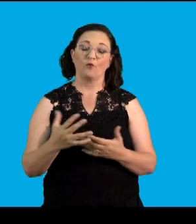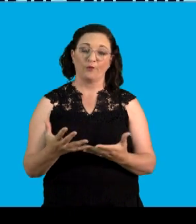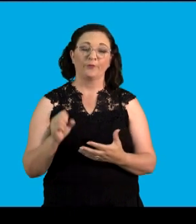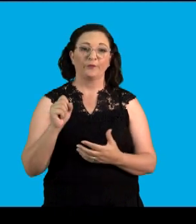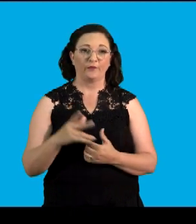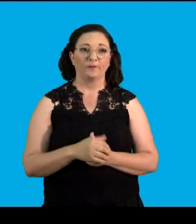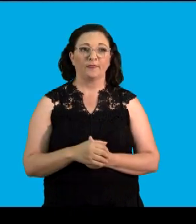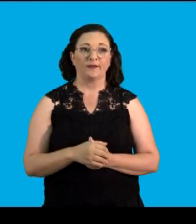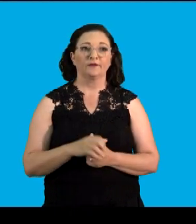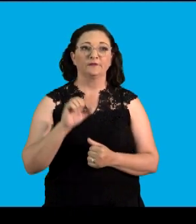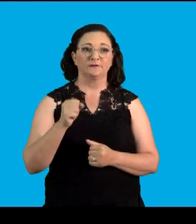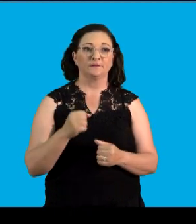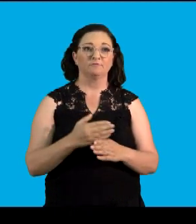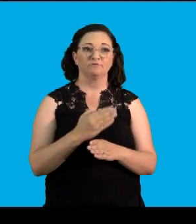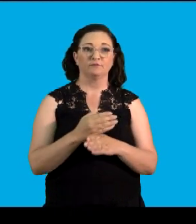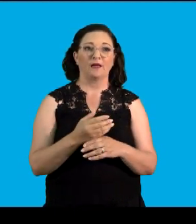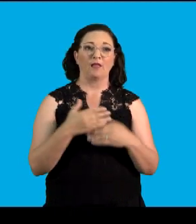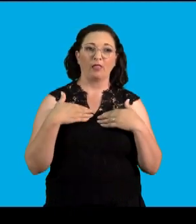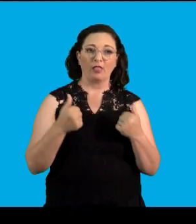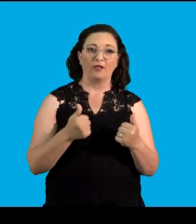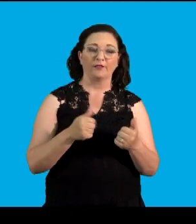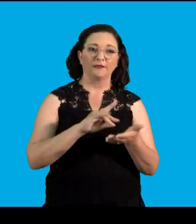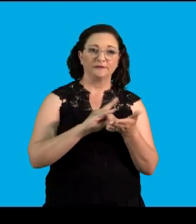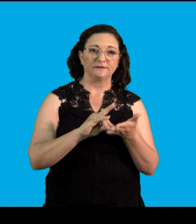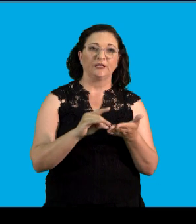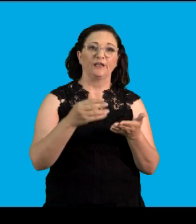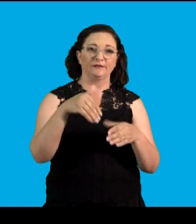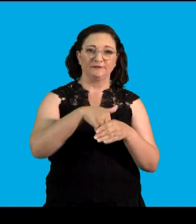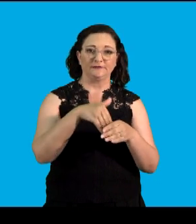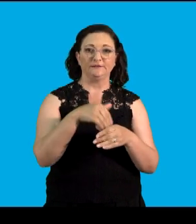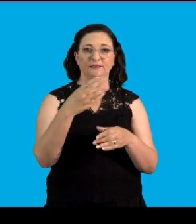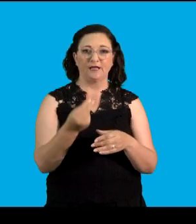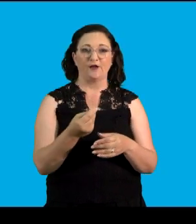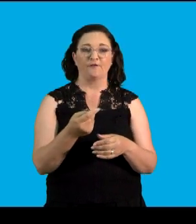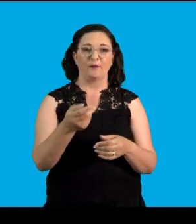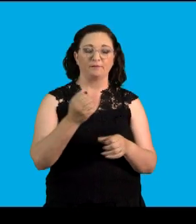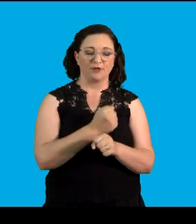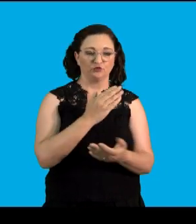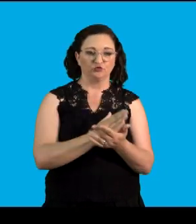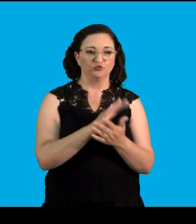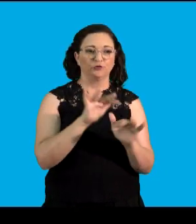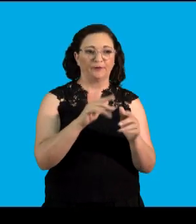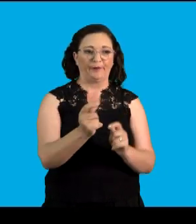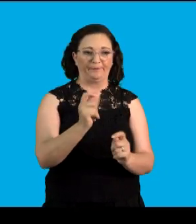All right. Ensuring a healthy cash flow by ensuring payments are made on time.